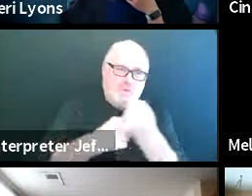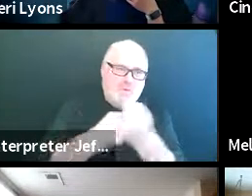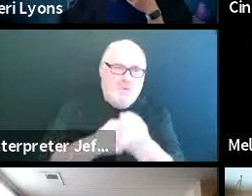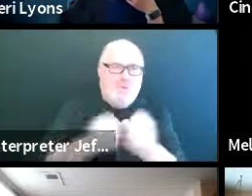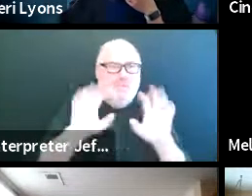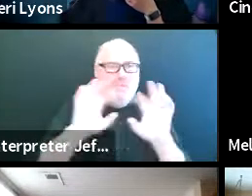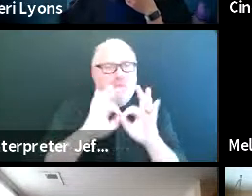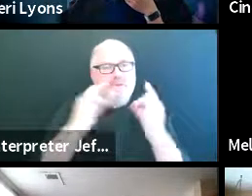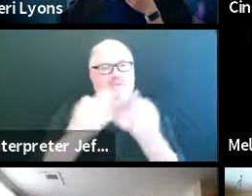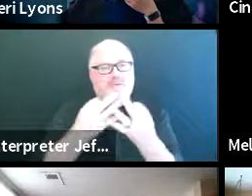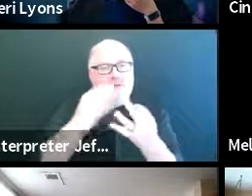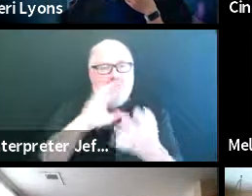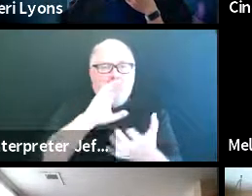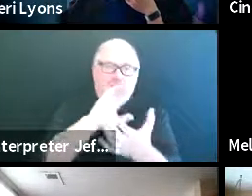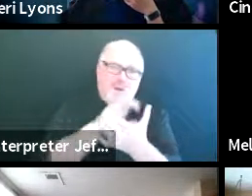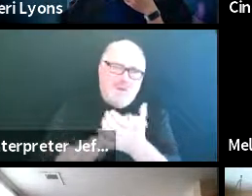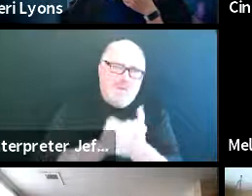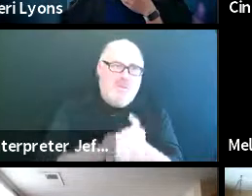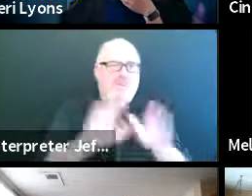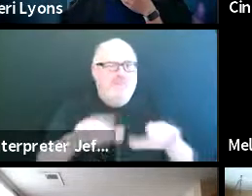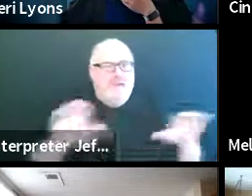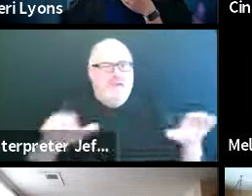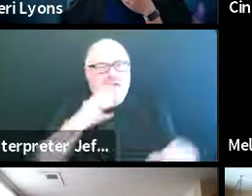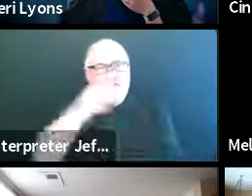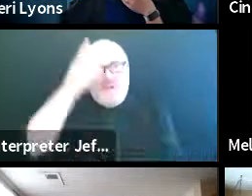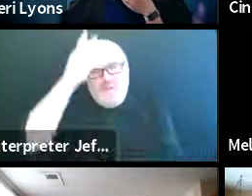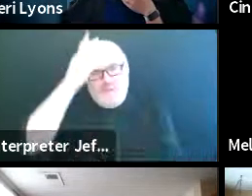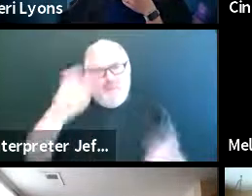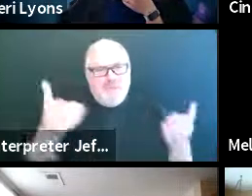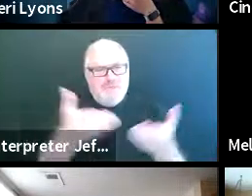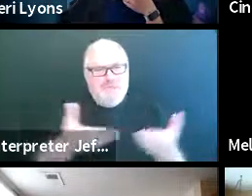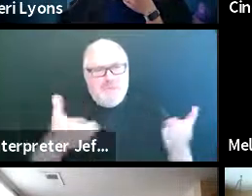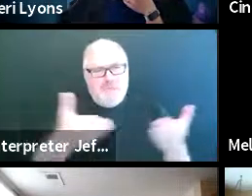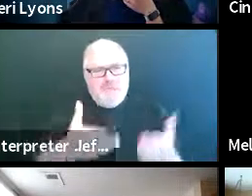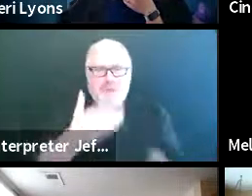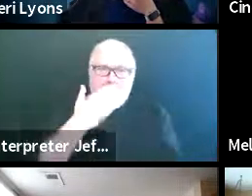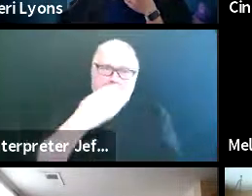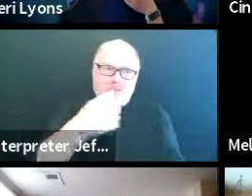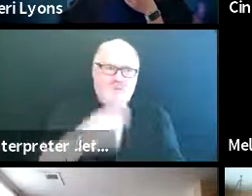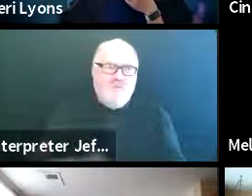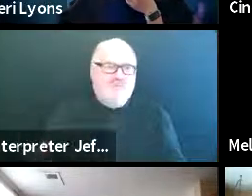wife, Angie, and our kids, and my mom and dad for being here. Thanks.